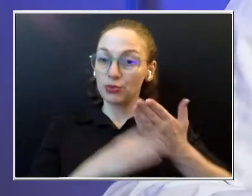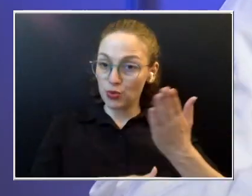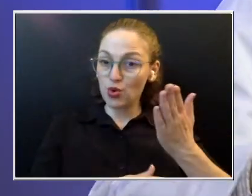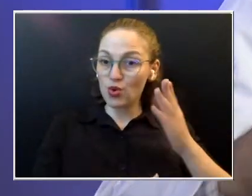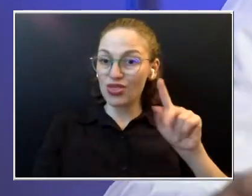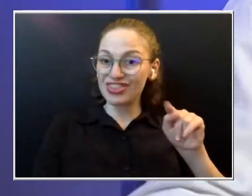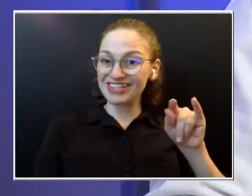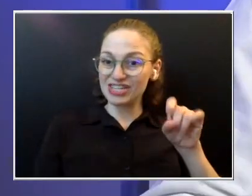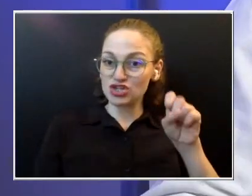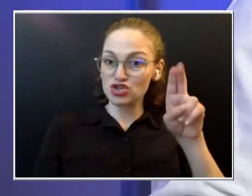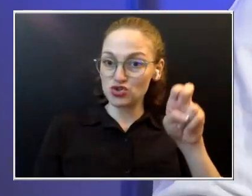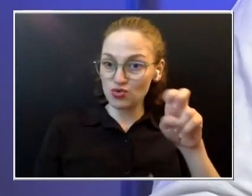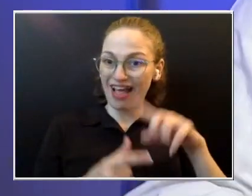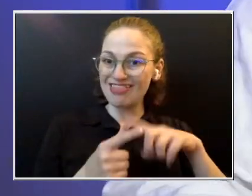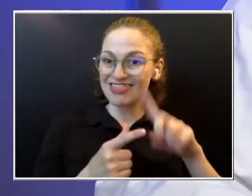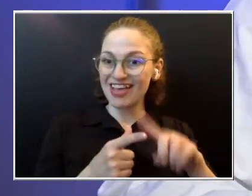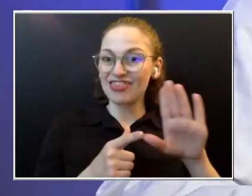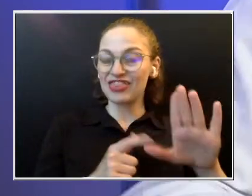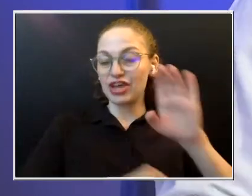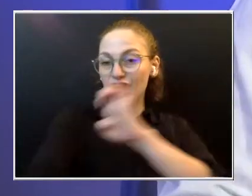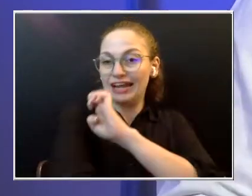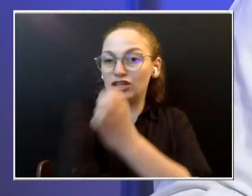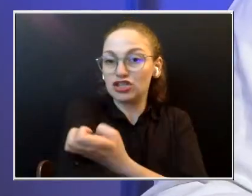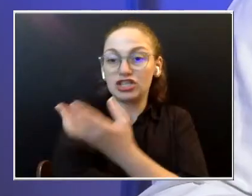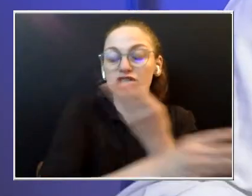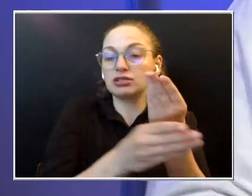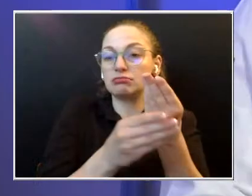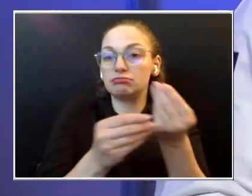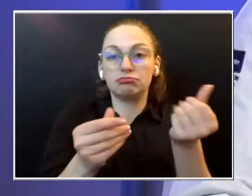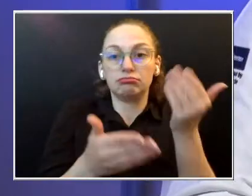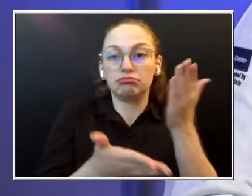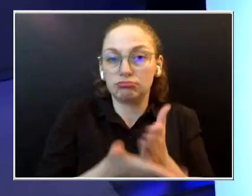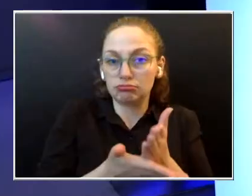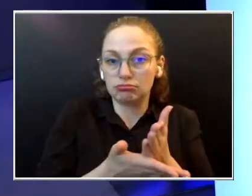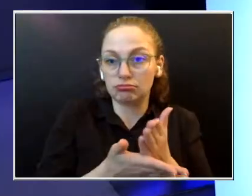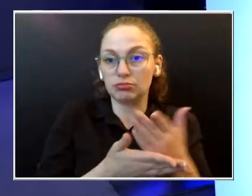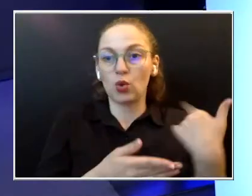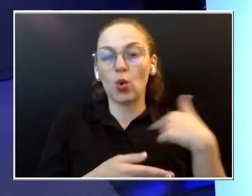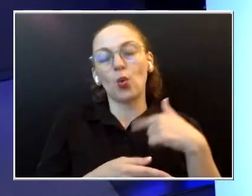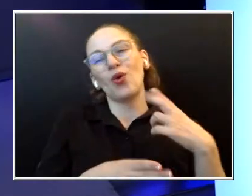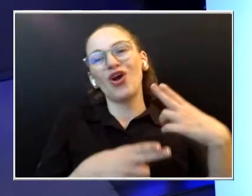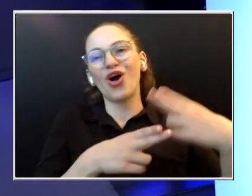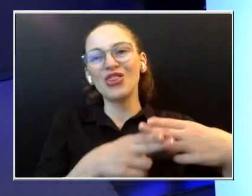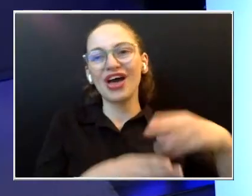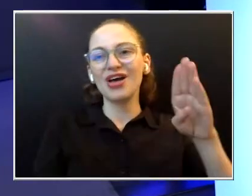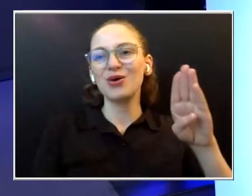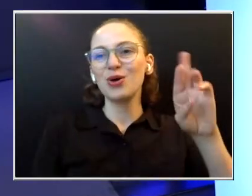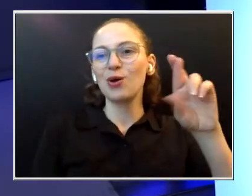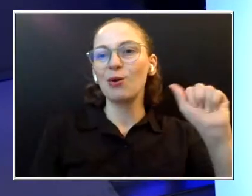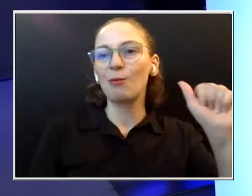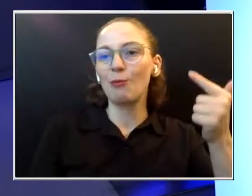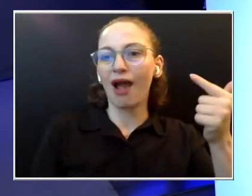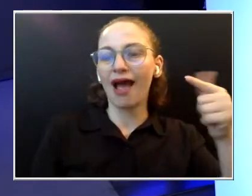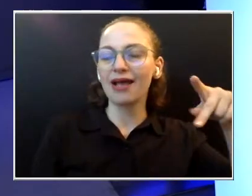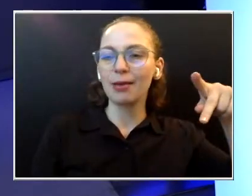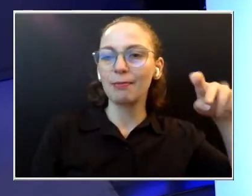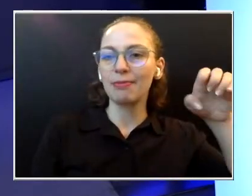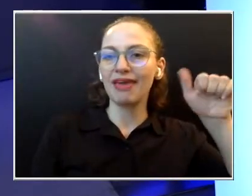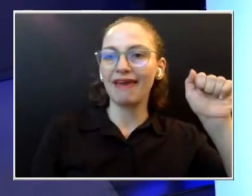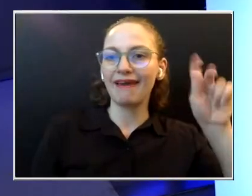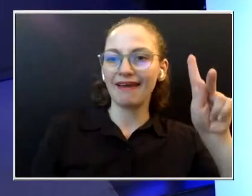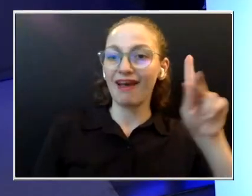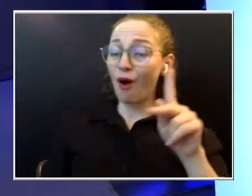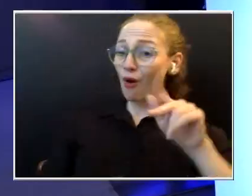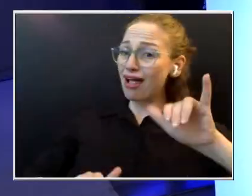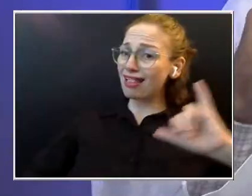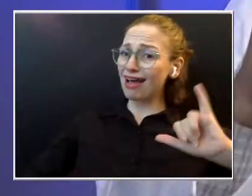this phenomenon the Bragg peak. So at what peak? The Bragg peak. The Bragg peak, like I'm bragging about that. Exactly. That's pretty cool. I like so the Bragg with protons, we get to